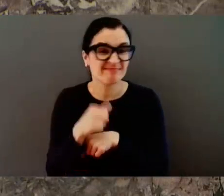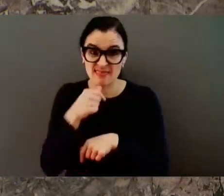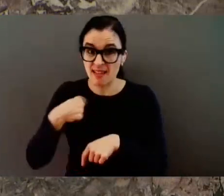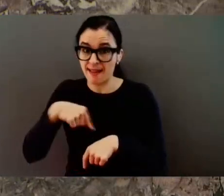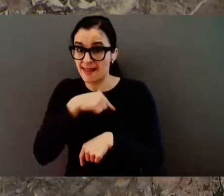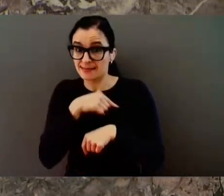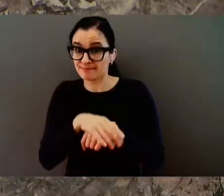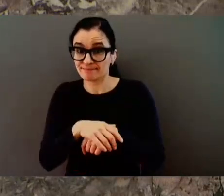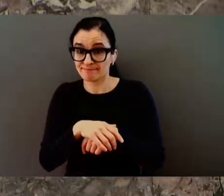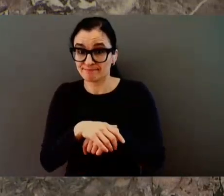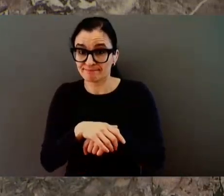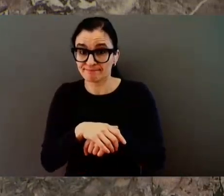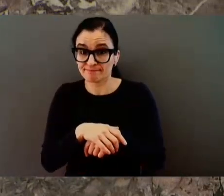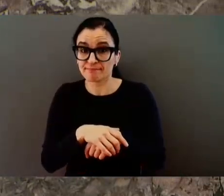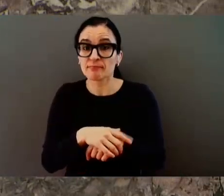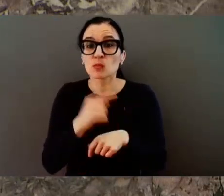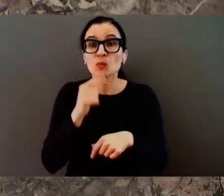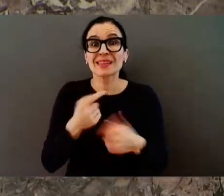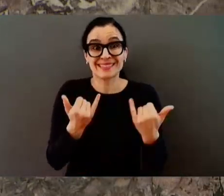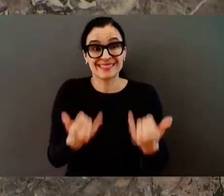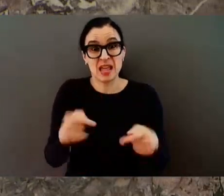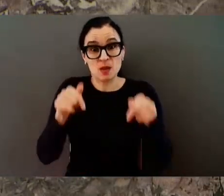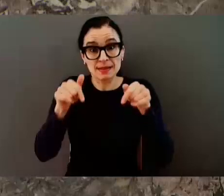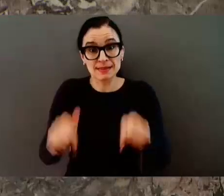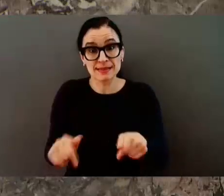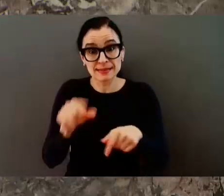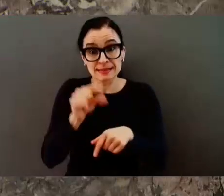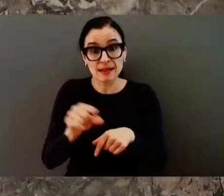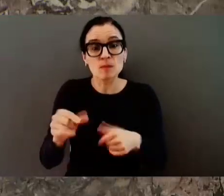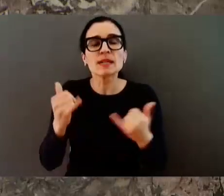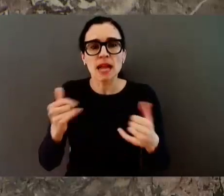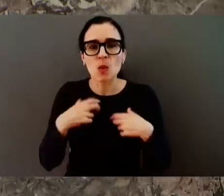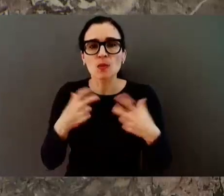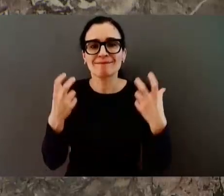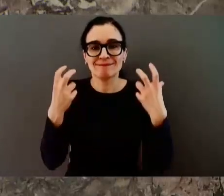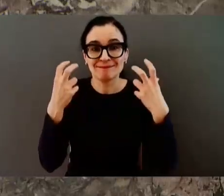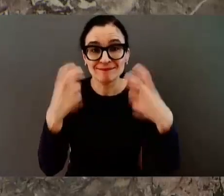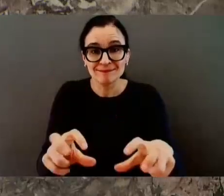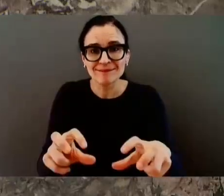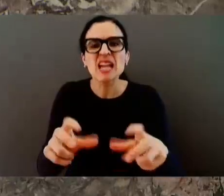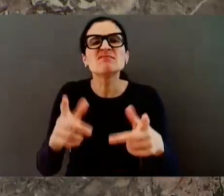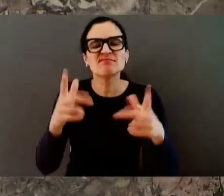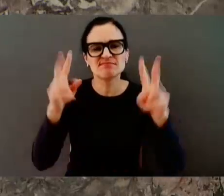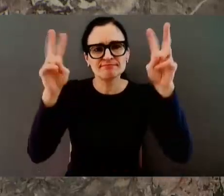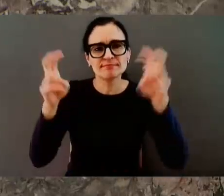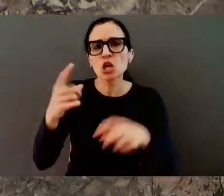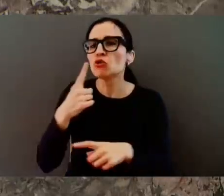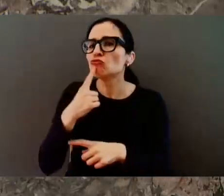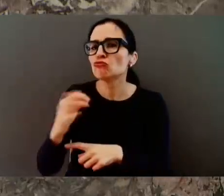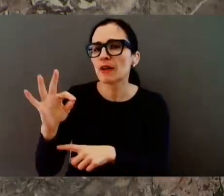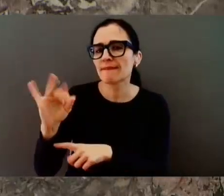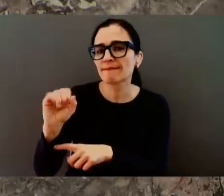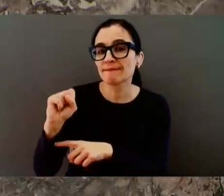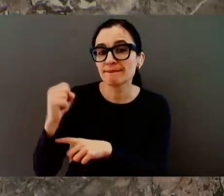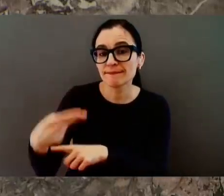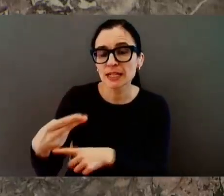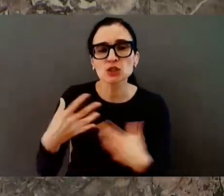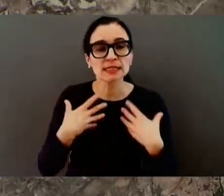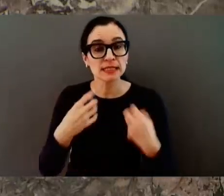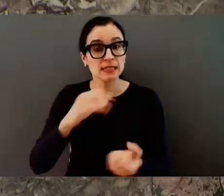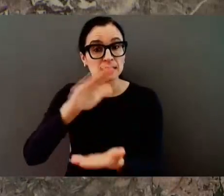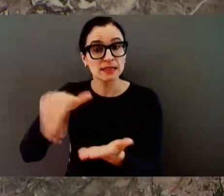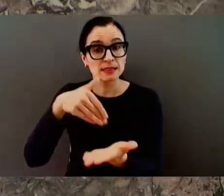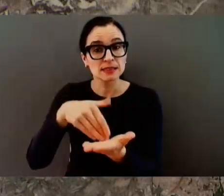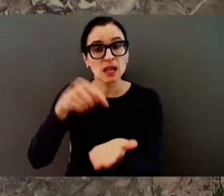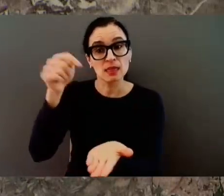invested in the Redfish Healing Centre, a place that provides the type of complex care and supports for people, not just dealing